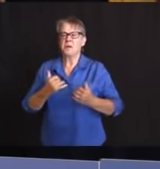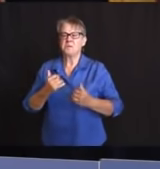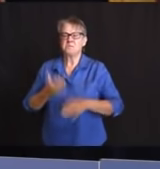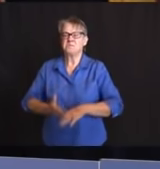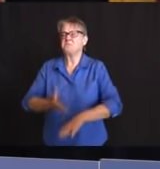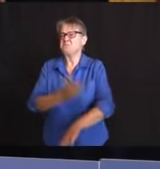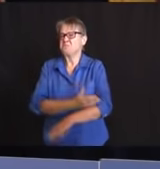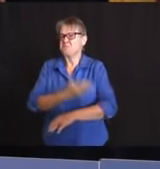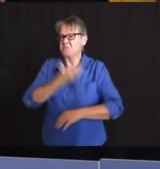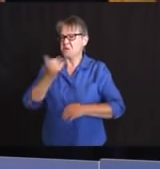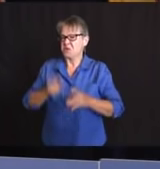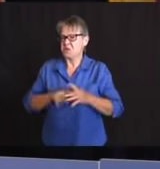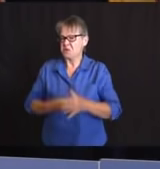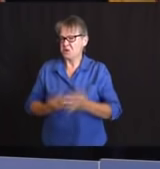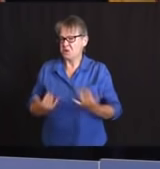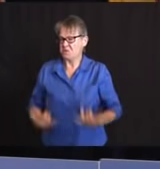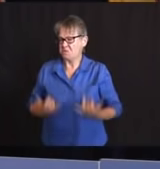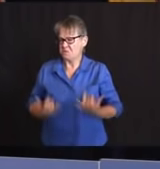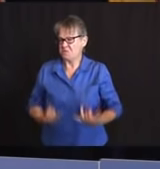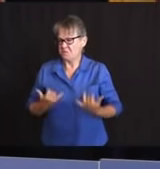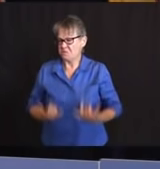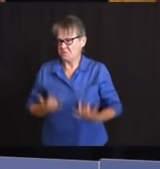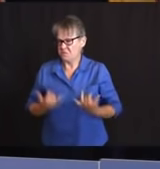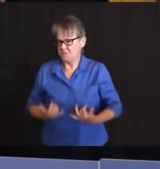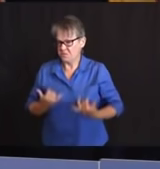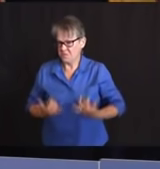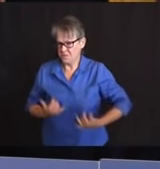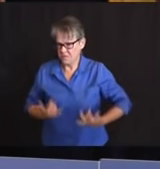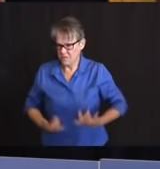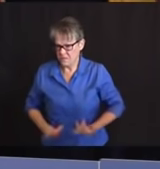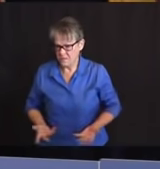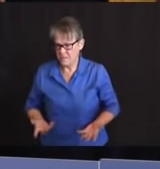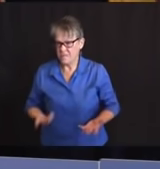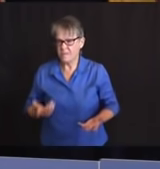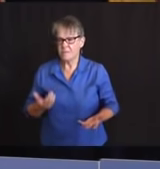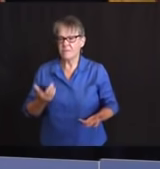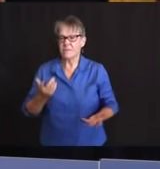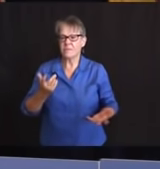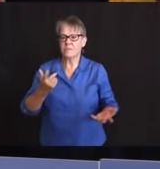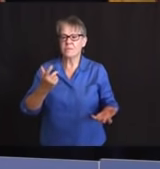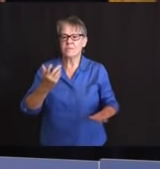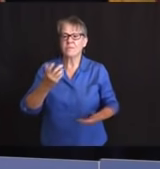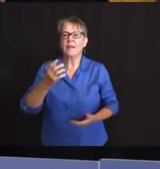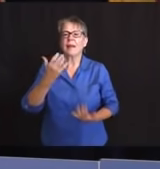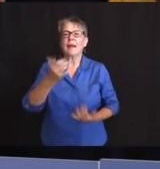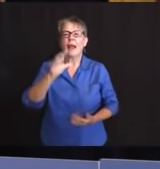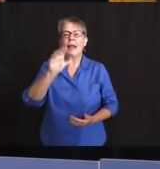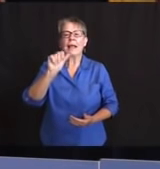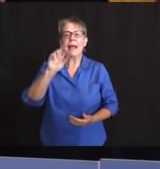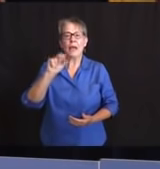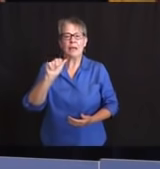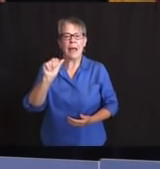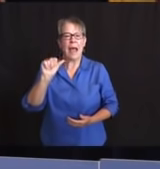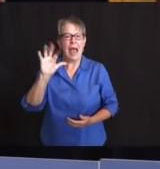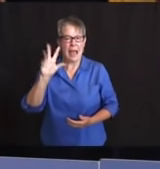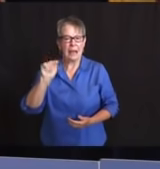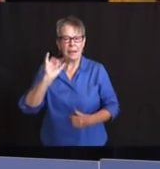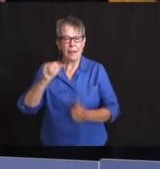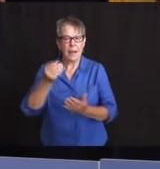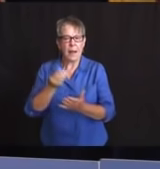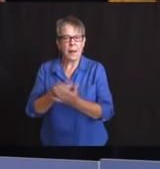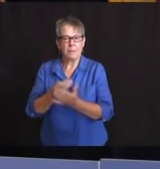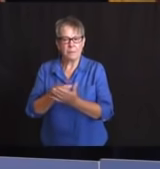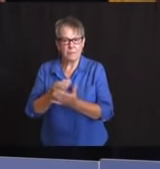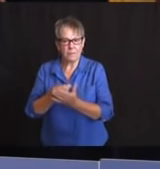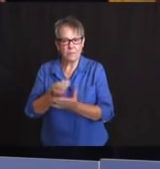K-12 education in New Jersey. The vast majority of that amount, 90%, will go directly to school districts